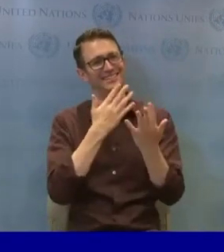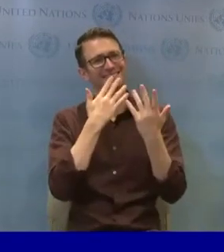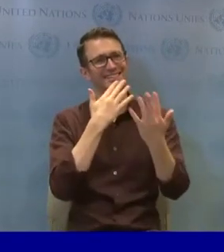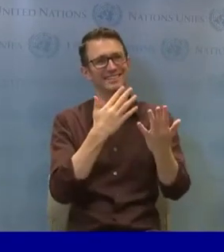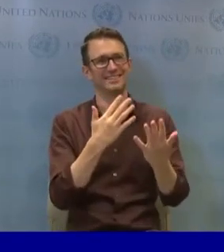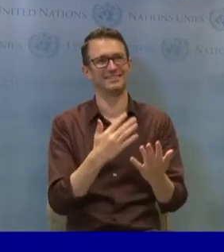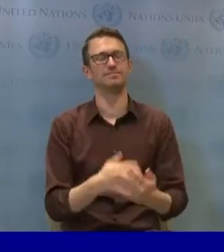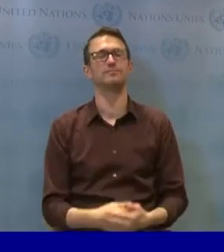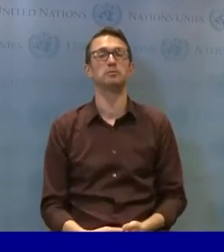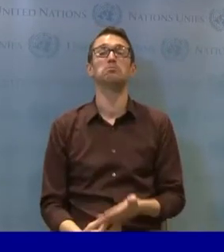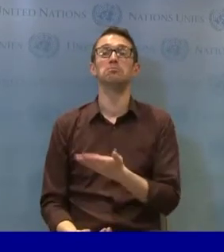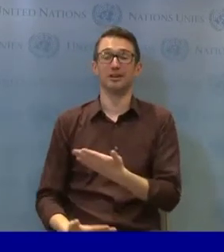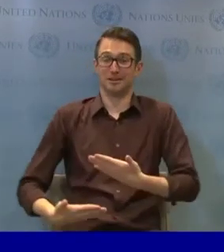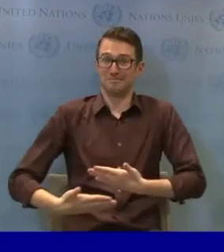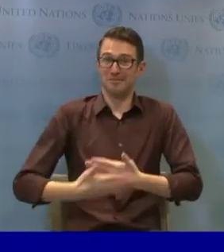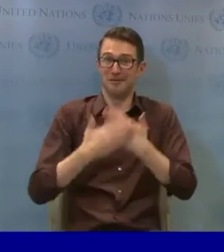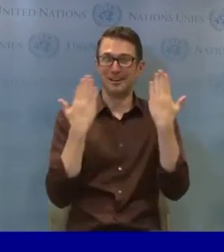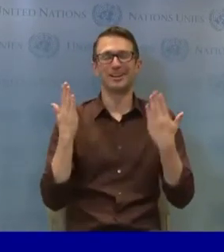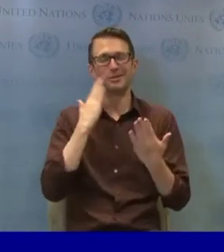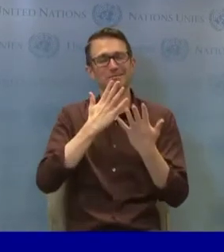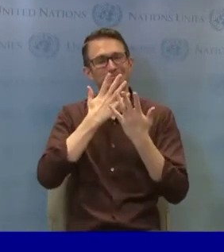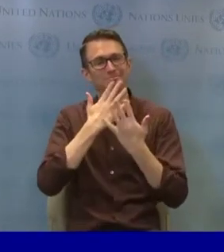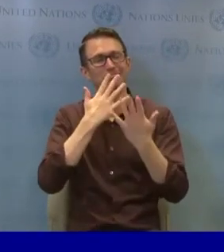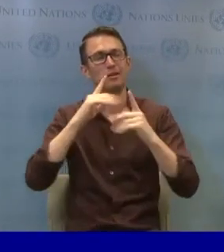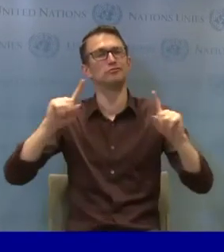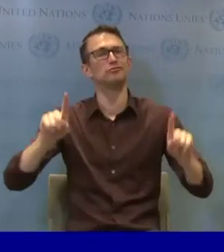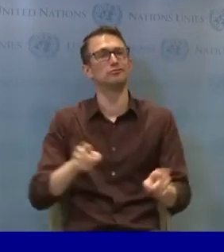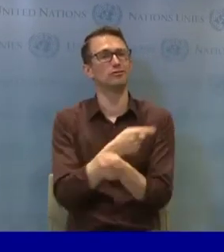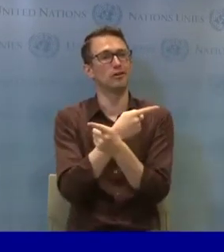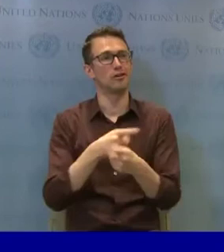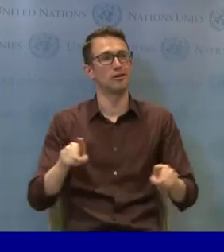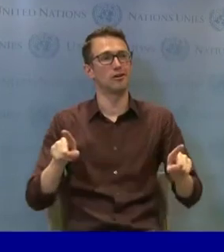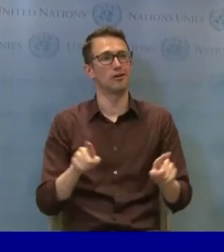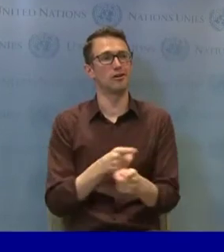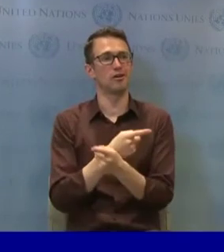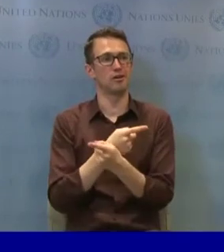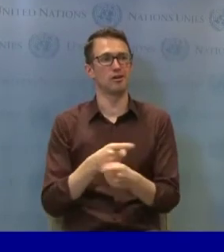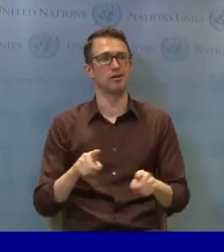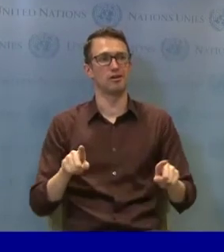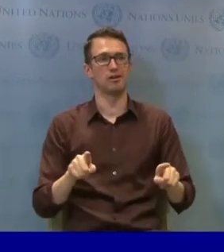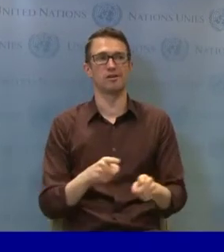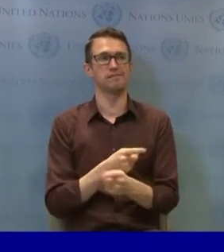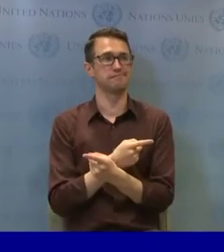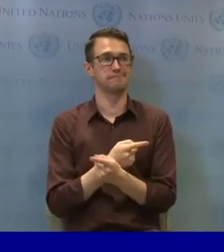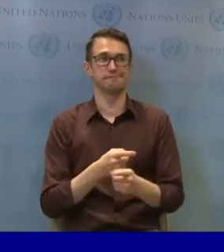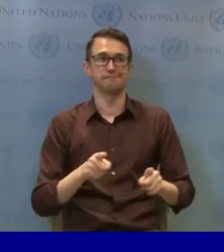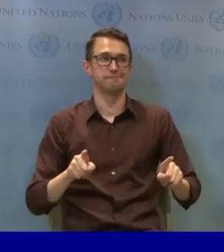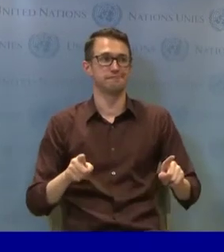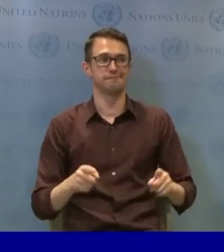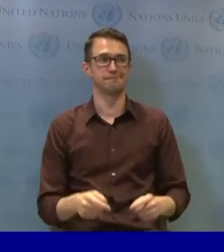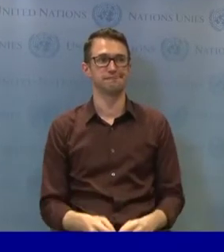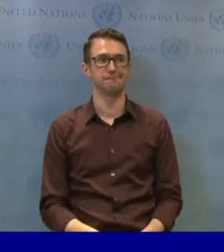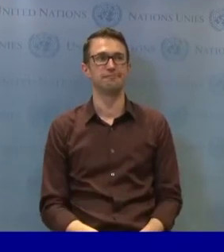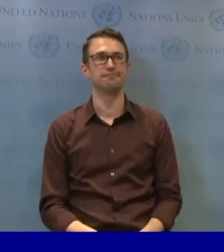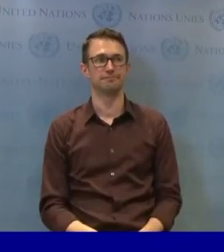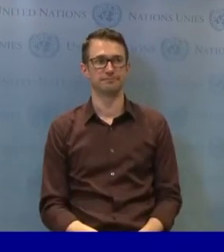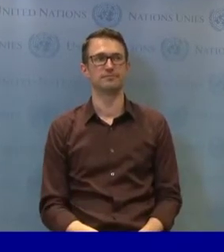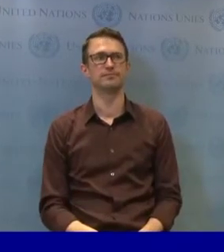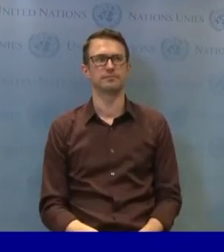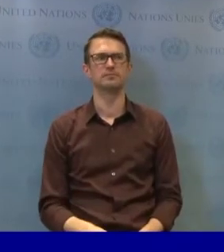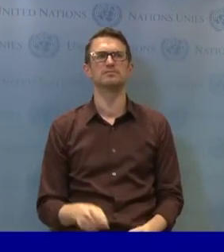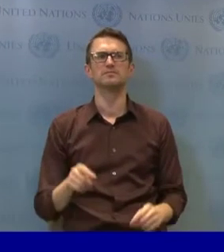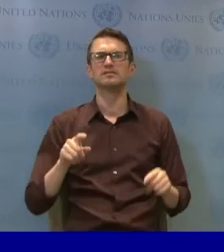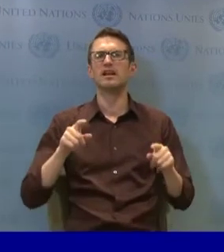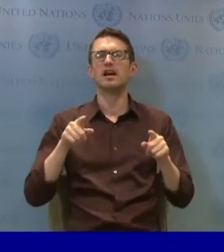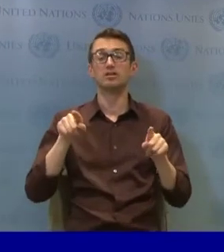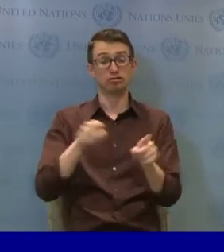the folklore tradition of Strange Mountain in southeast Bulgaria entitled Kaliman Kodenko, which narrates the sad